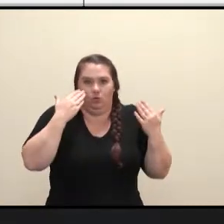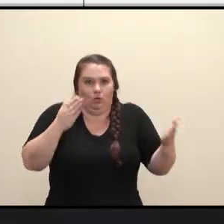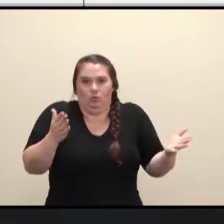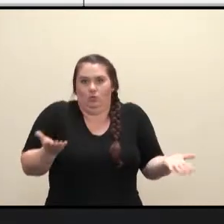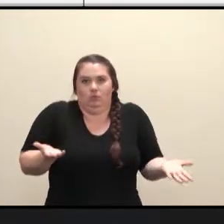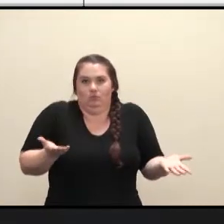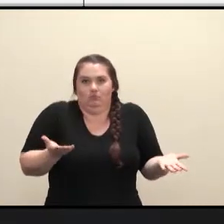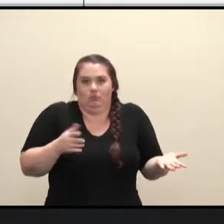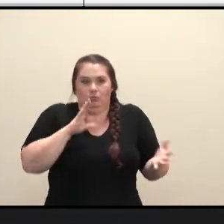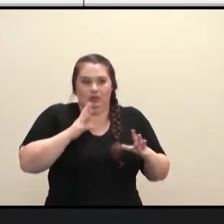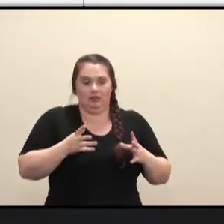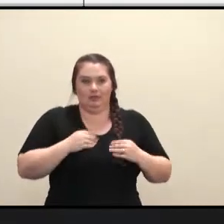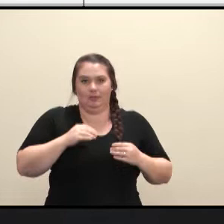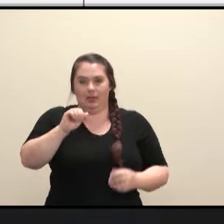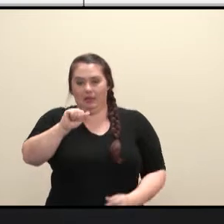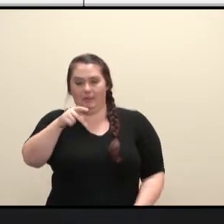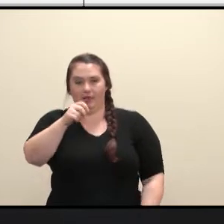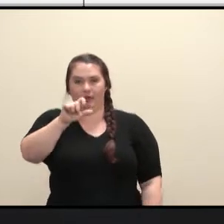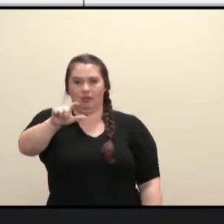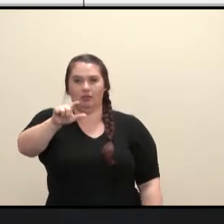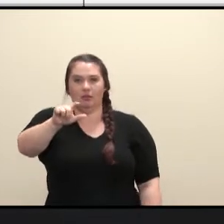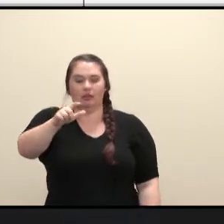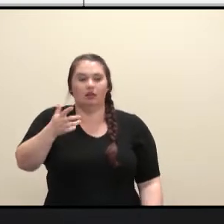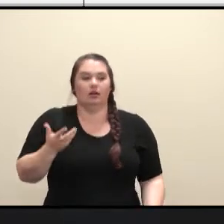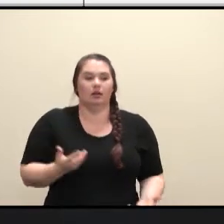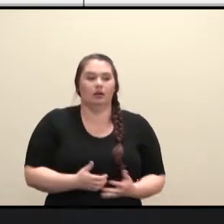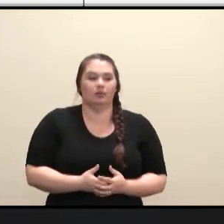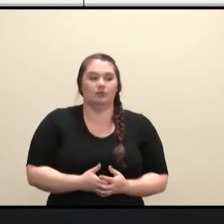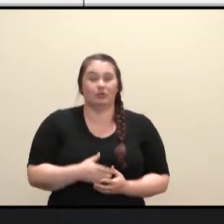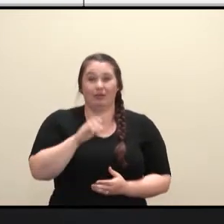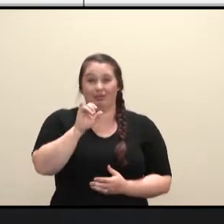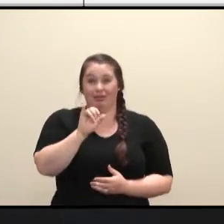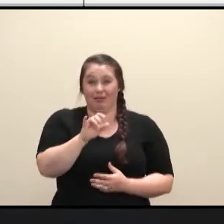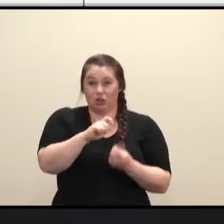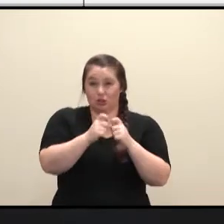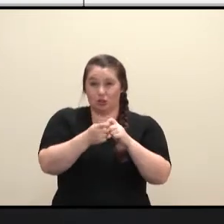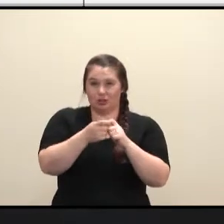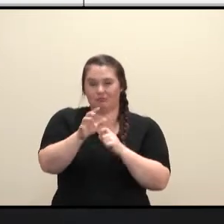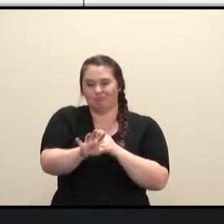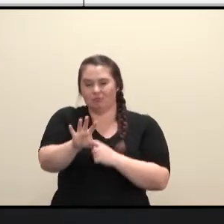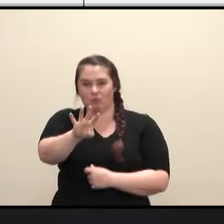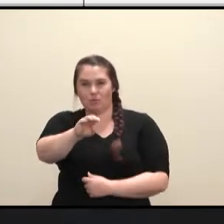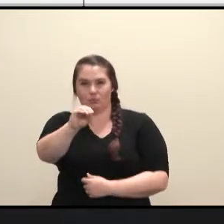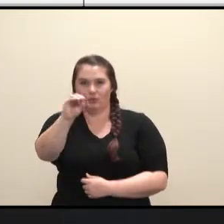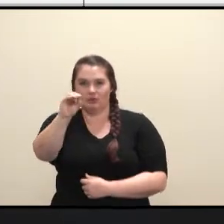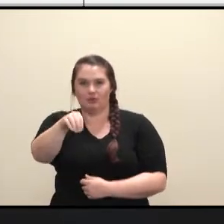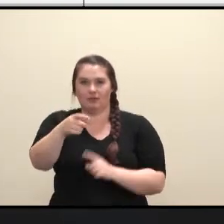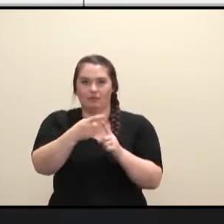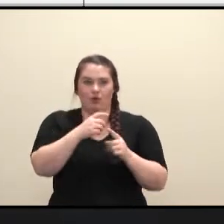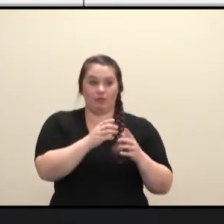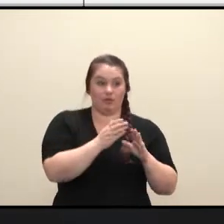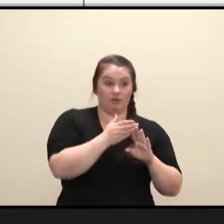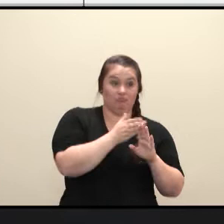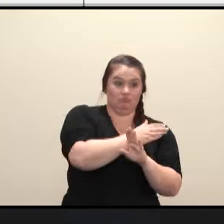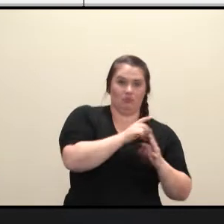So that is about a 4% change from the preliminary values, but